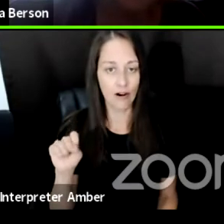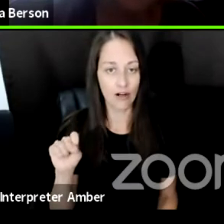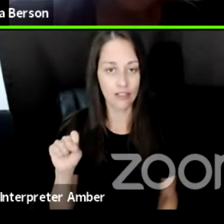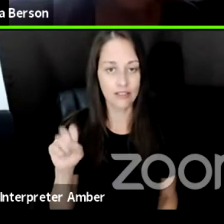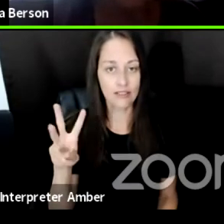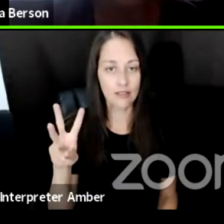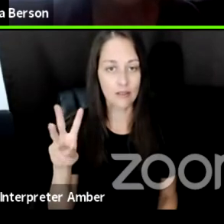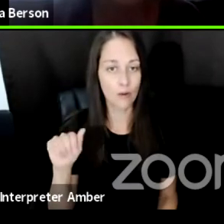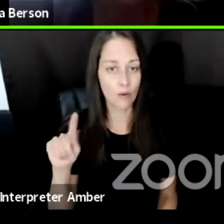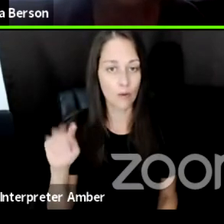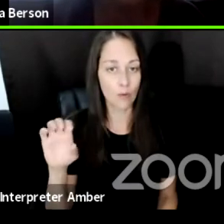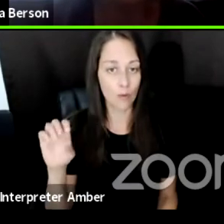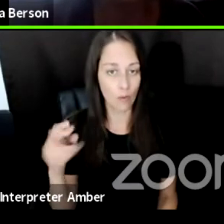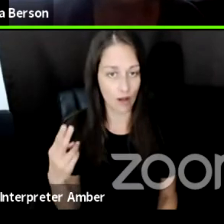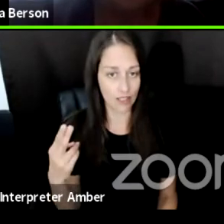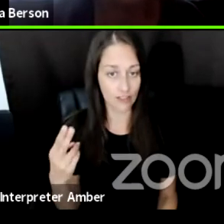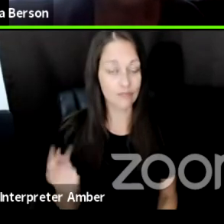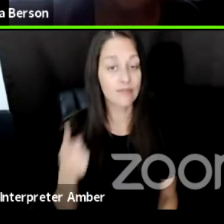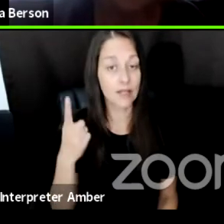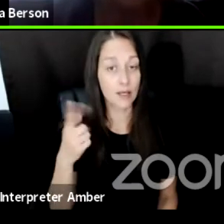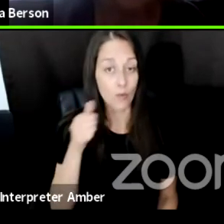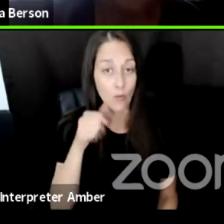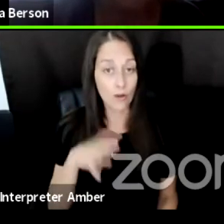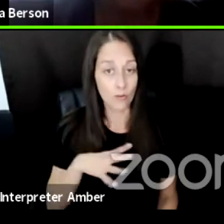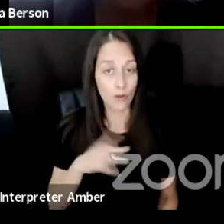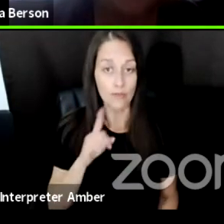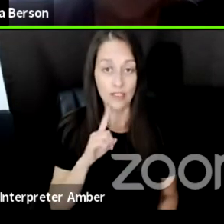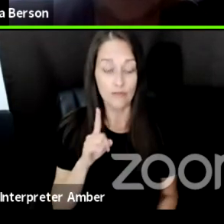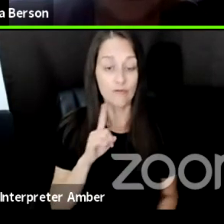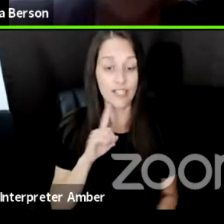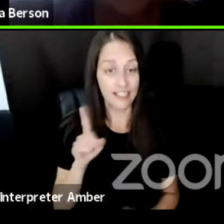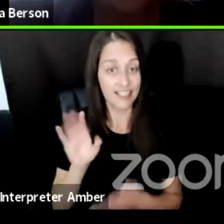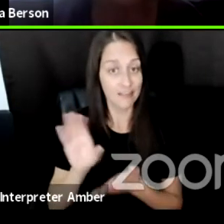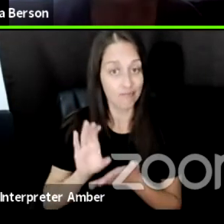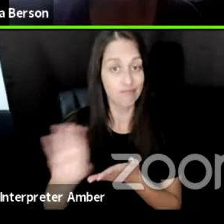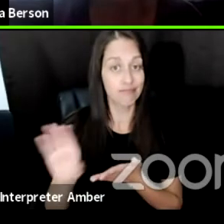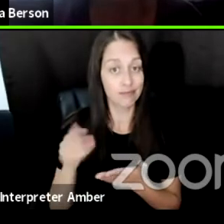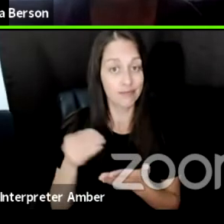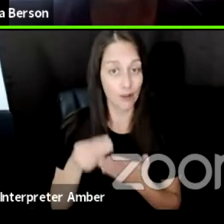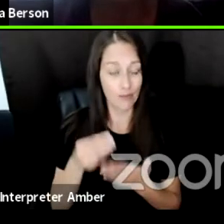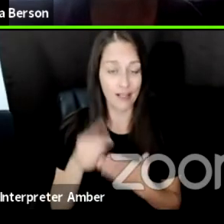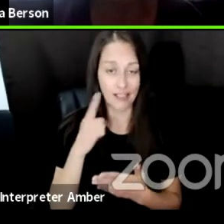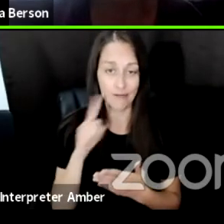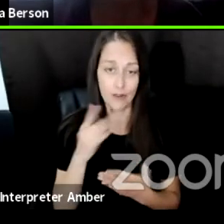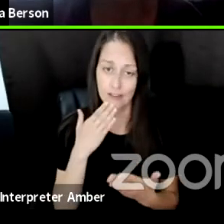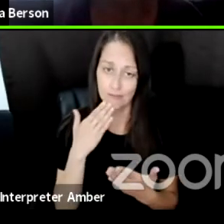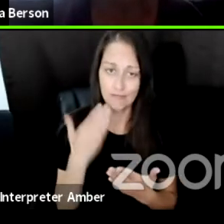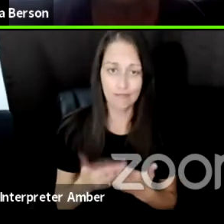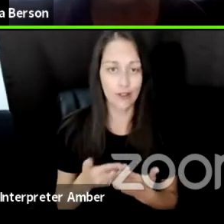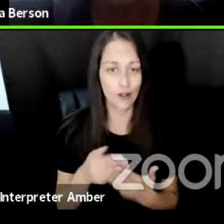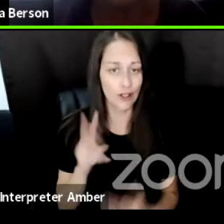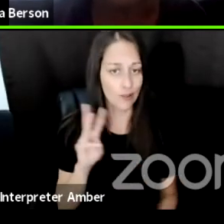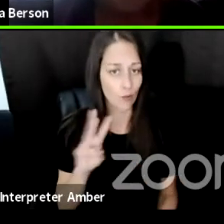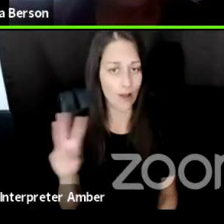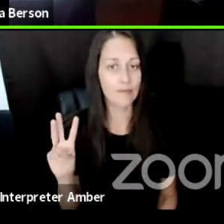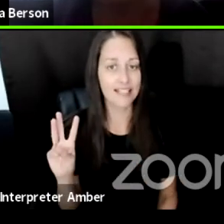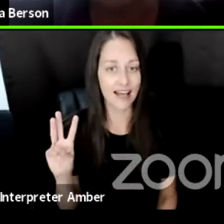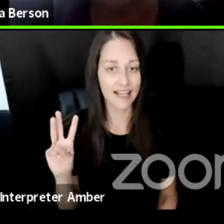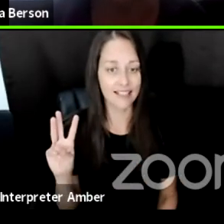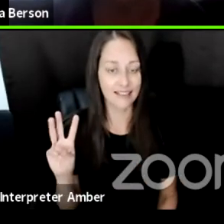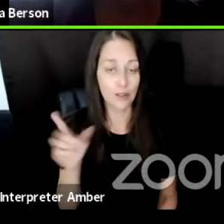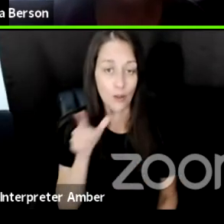money into this really good website that is run